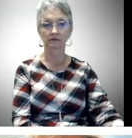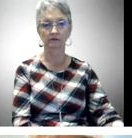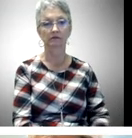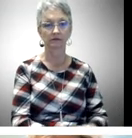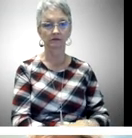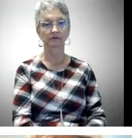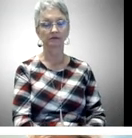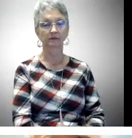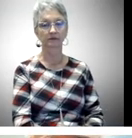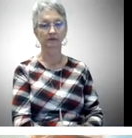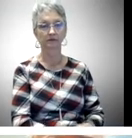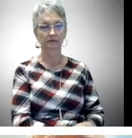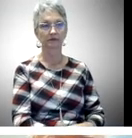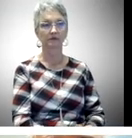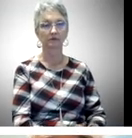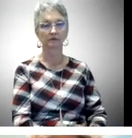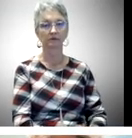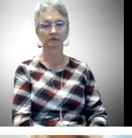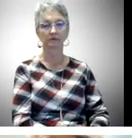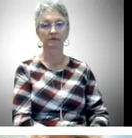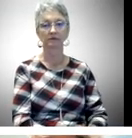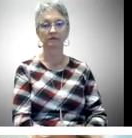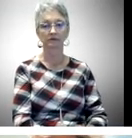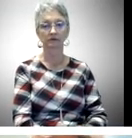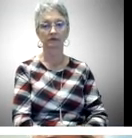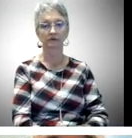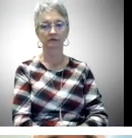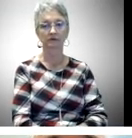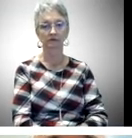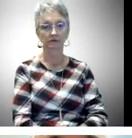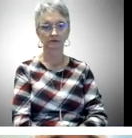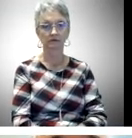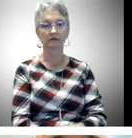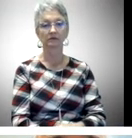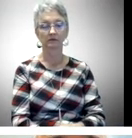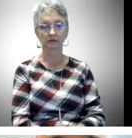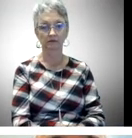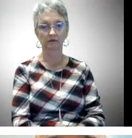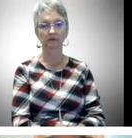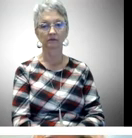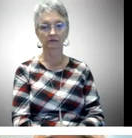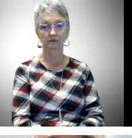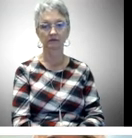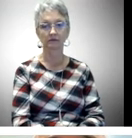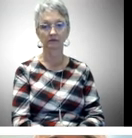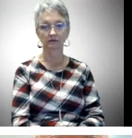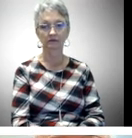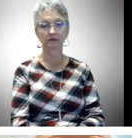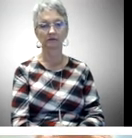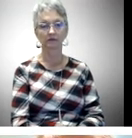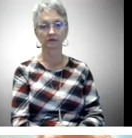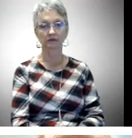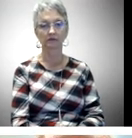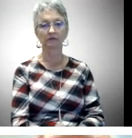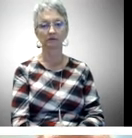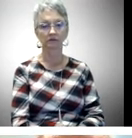Self-determination. Next slide. This is critical. Self-determination means making your own choices and learning to effectively solve problems and take